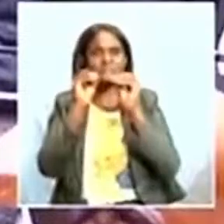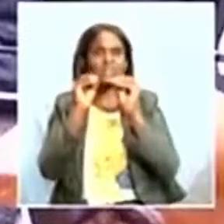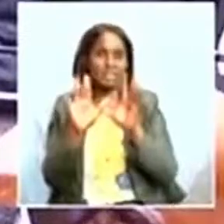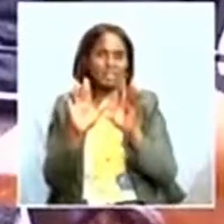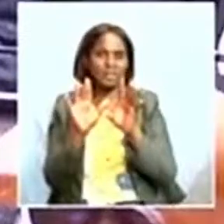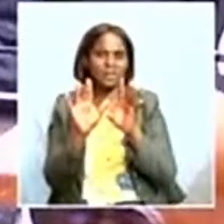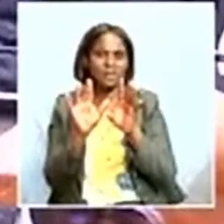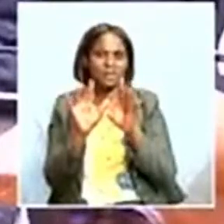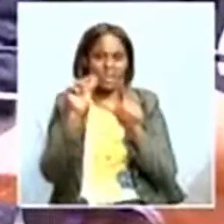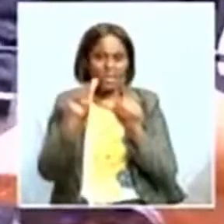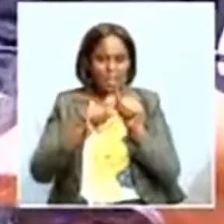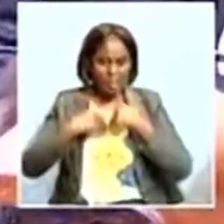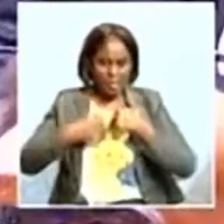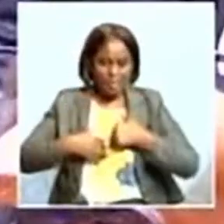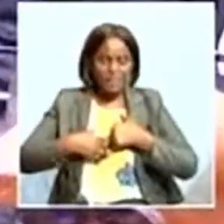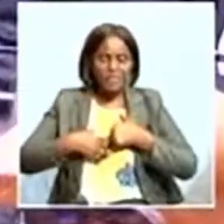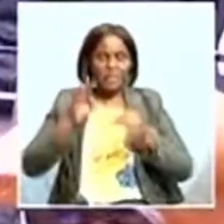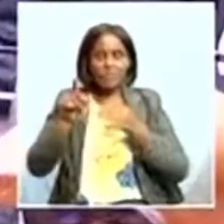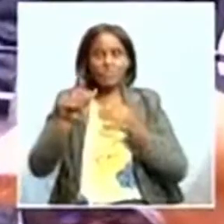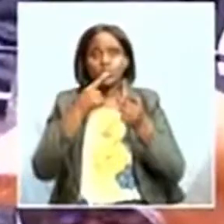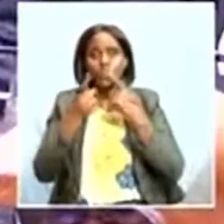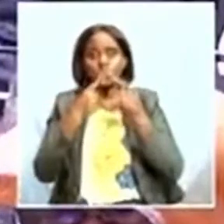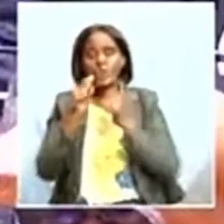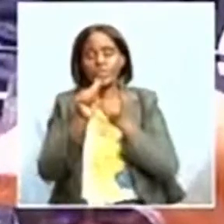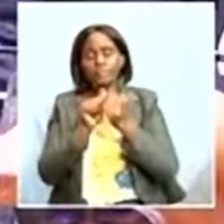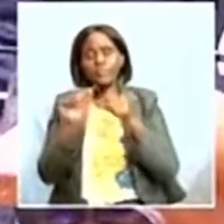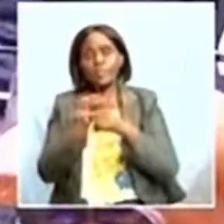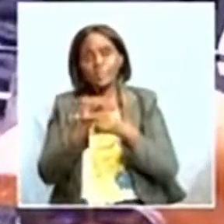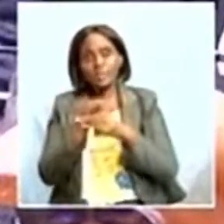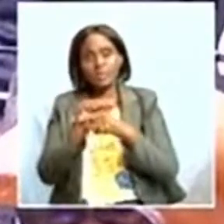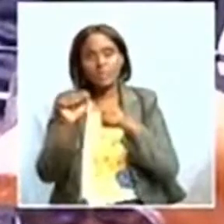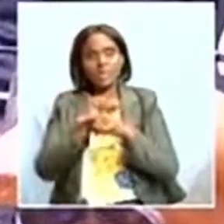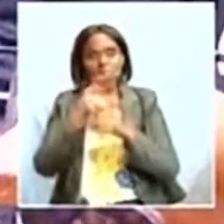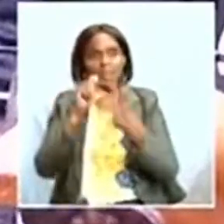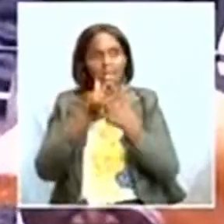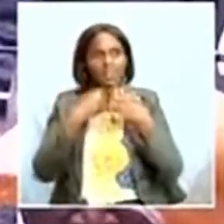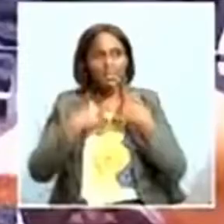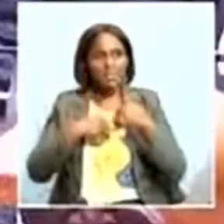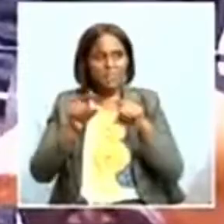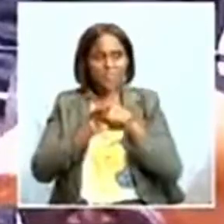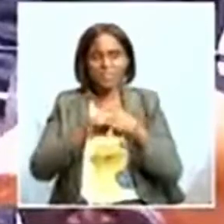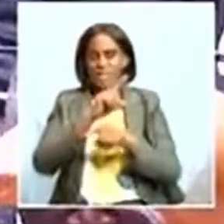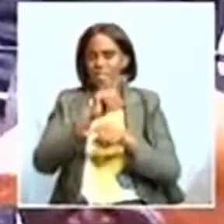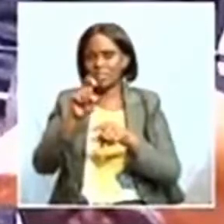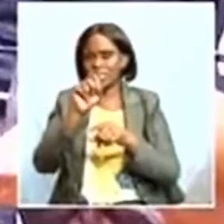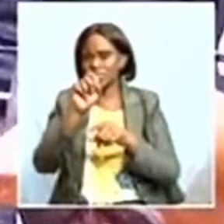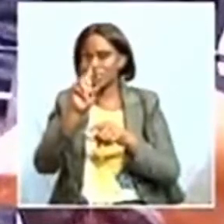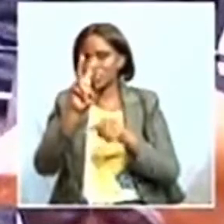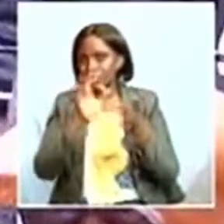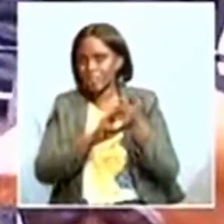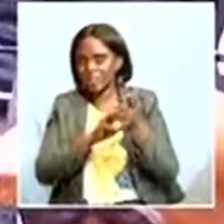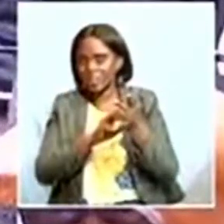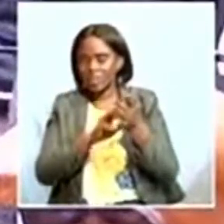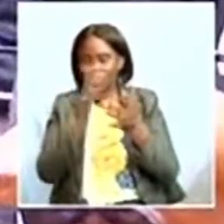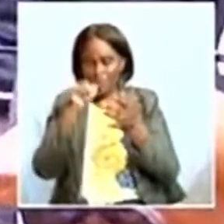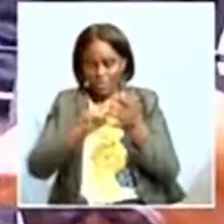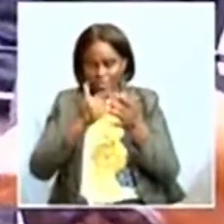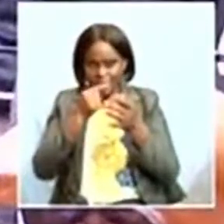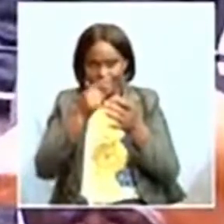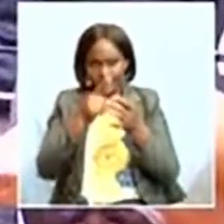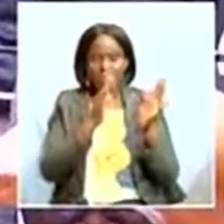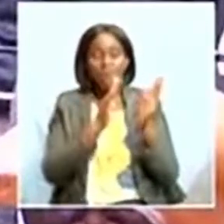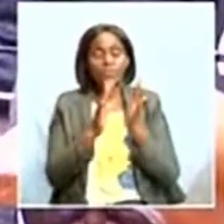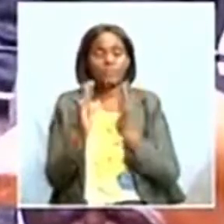train everybody, where am I going to train everyone, 120,000 teachers? That's why we are saying this is a